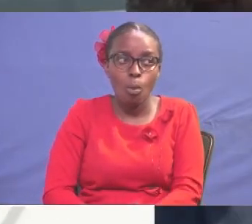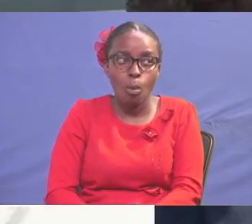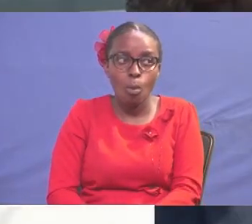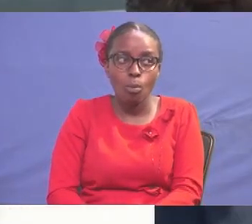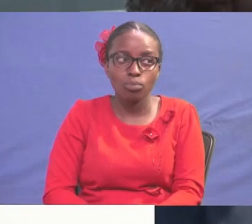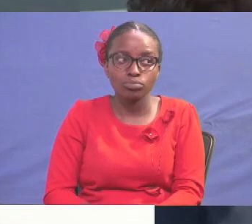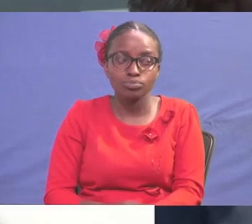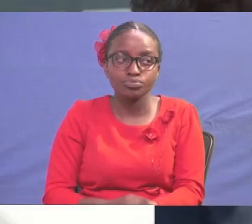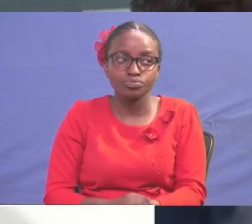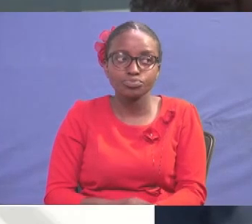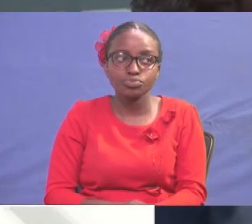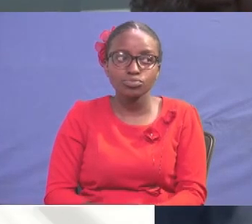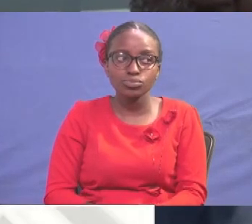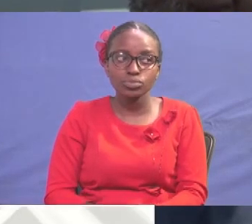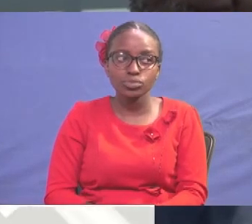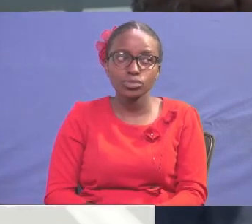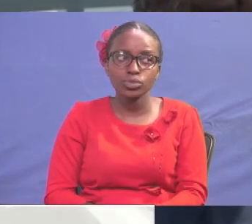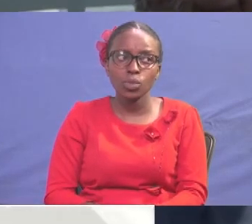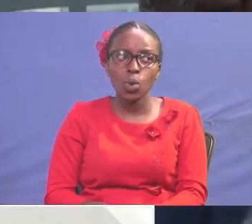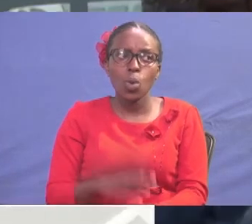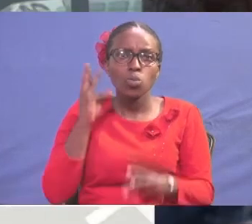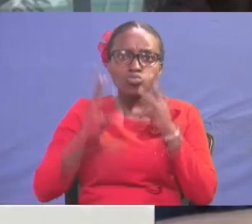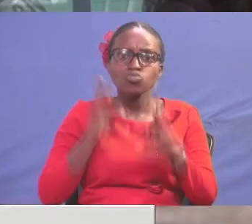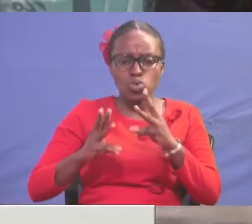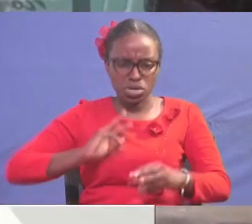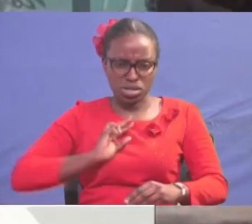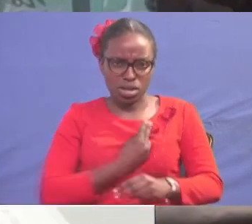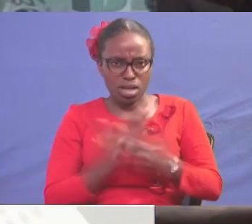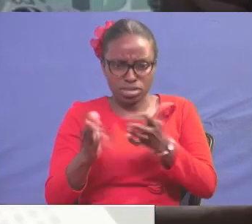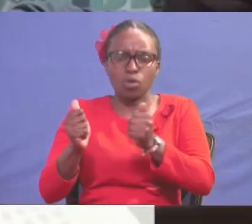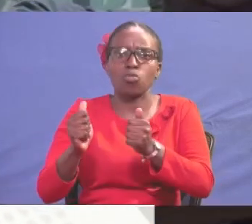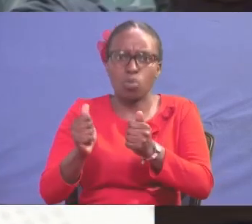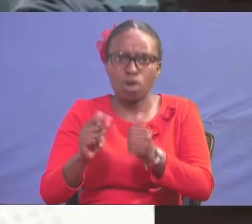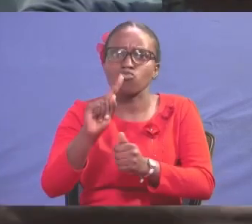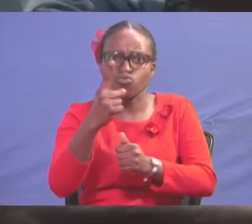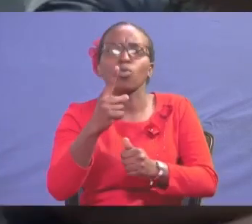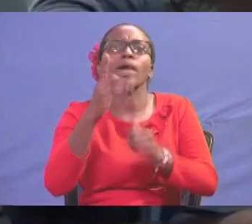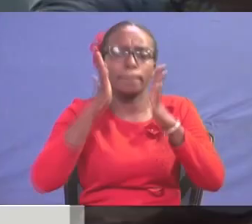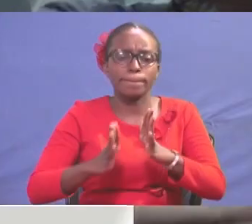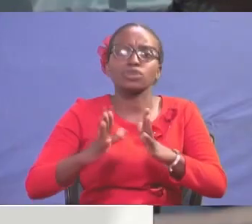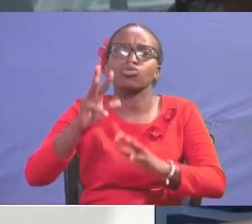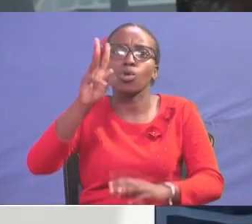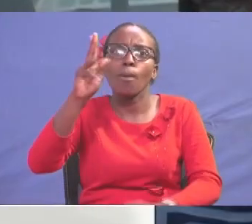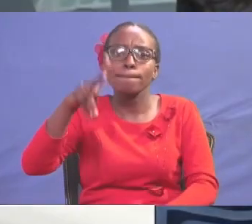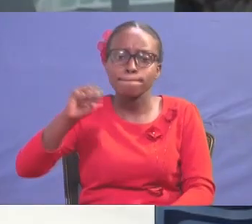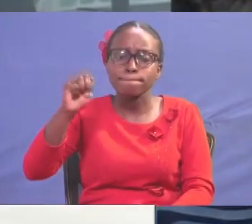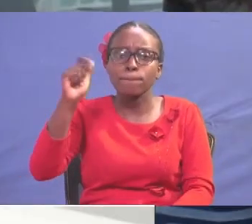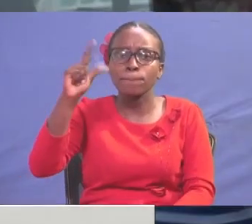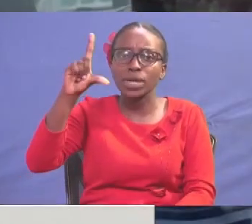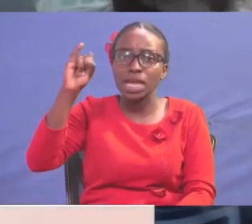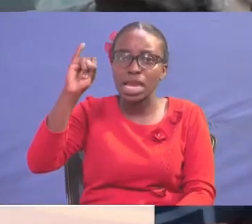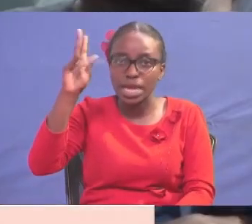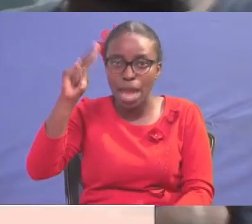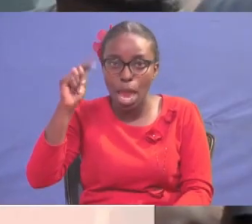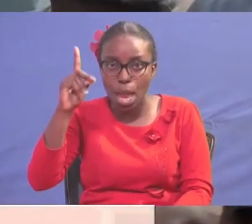Sasa sisi anayetuangaisha hapa ni mtu mmoja tu, tekuni moja la Malindi ndio linatuangaisha sisi hapa Malindi, kwa sababu asema ana pesa